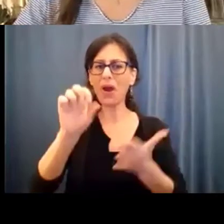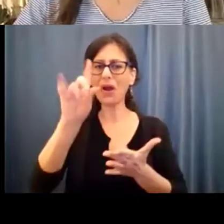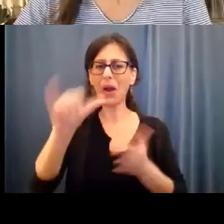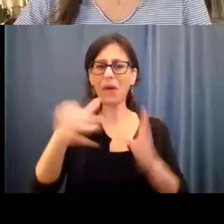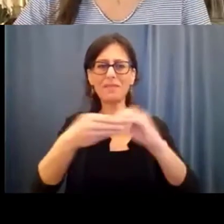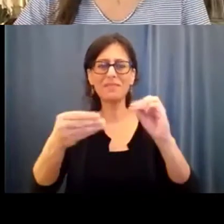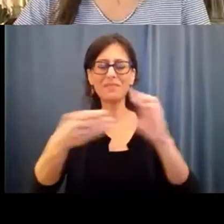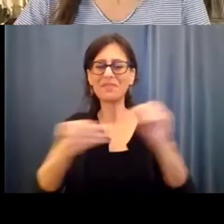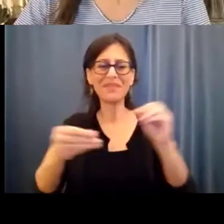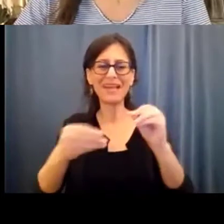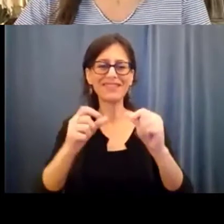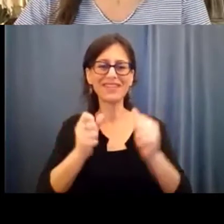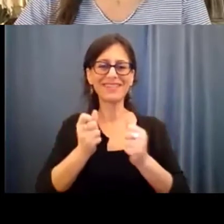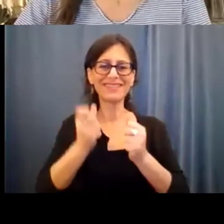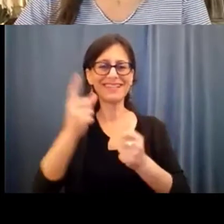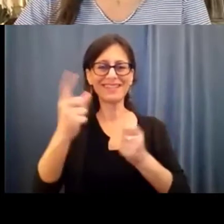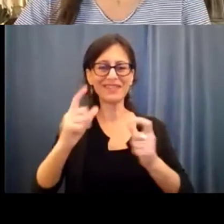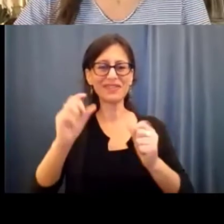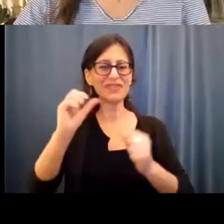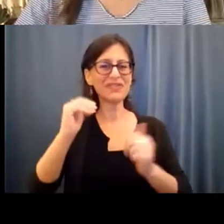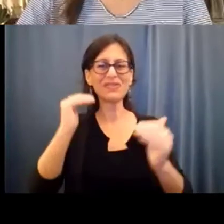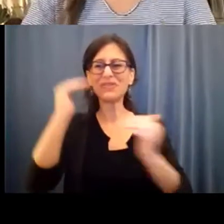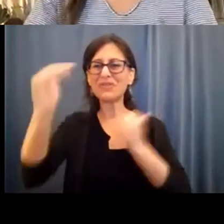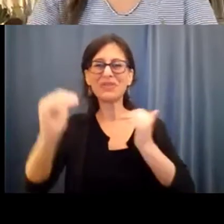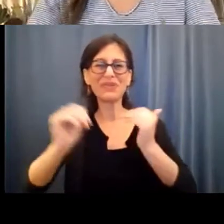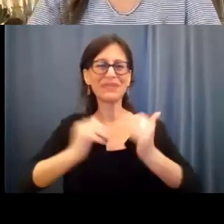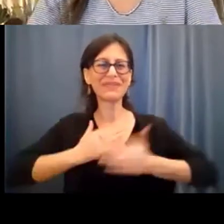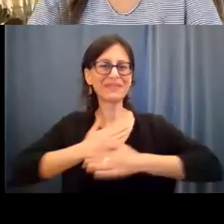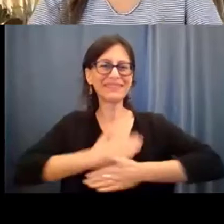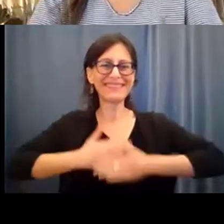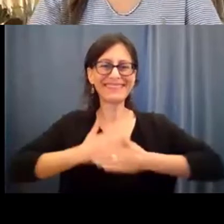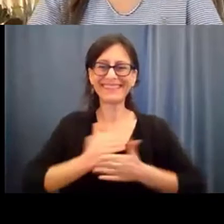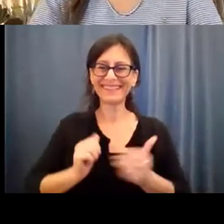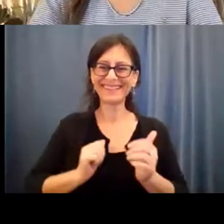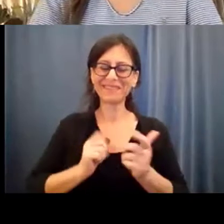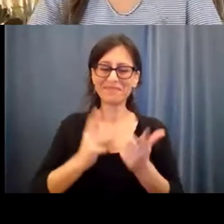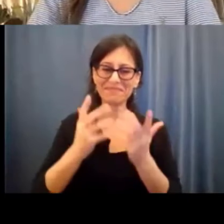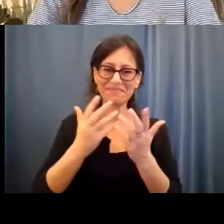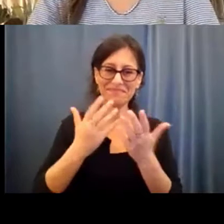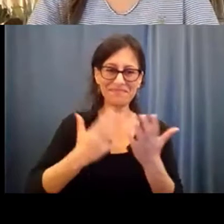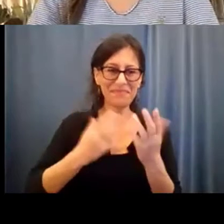can't stop you know, showing that appreciation.